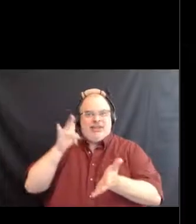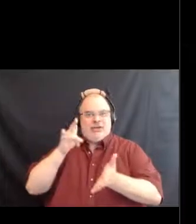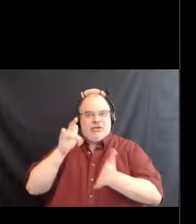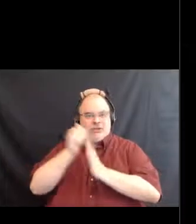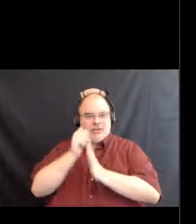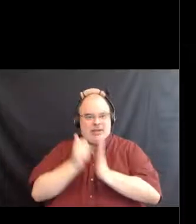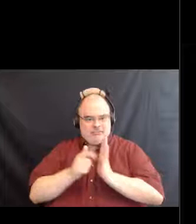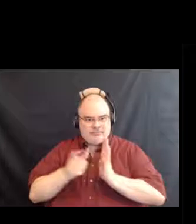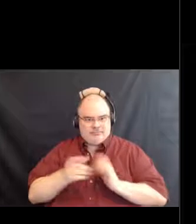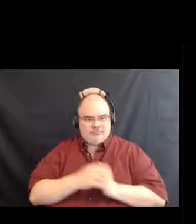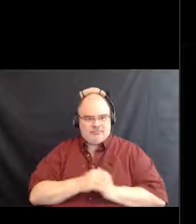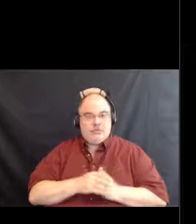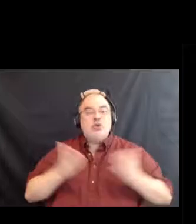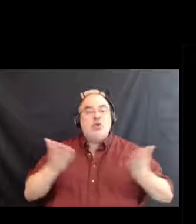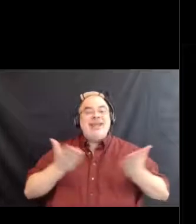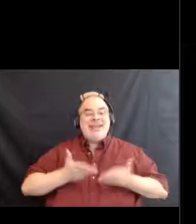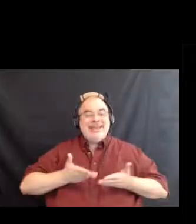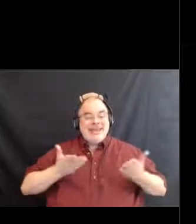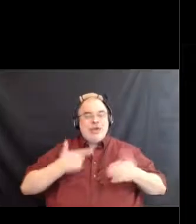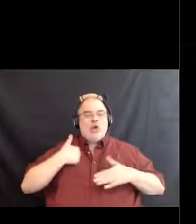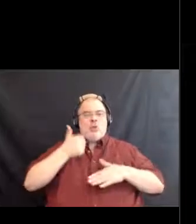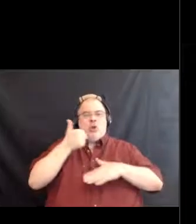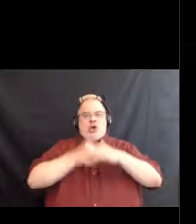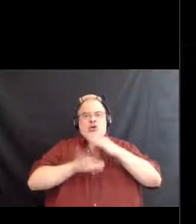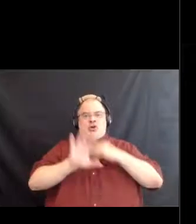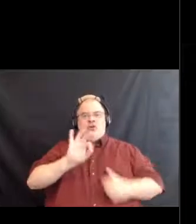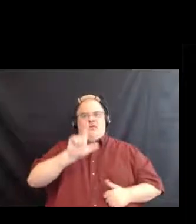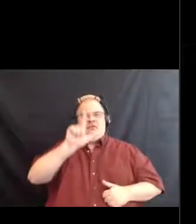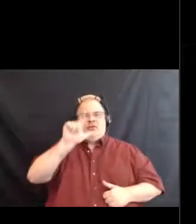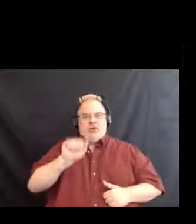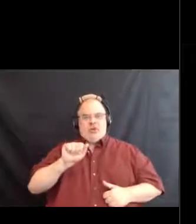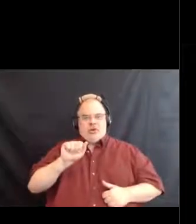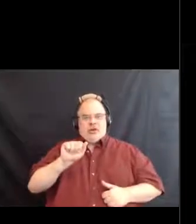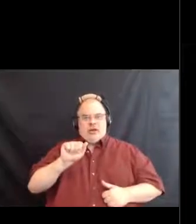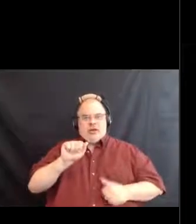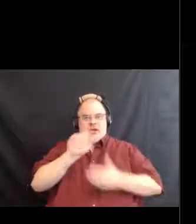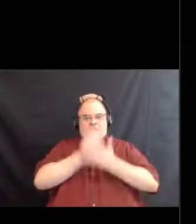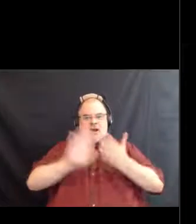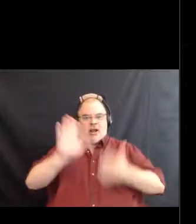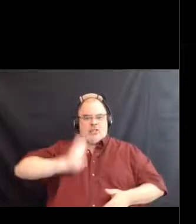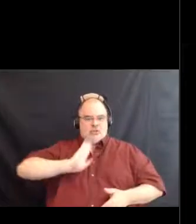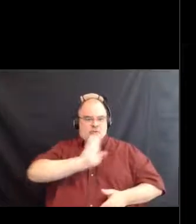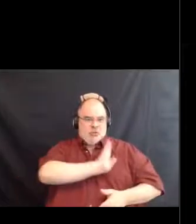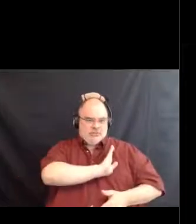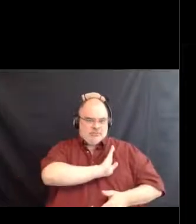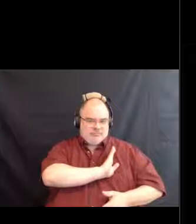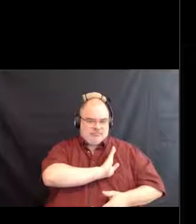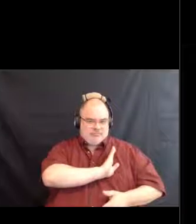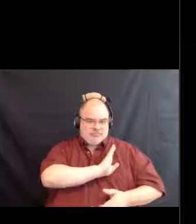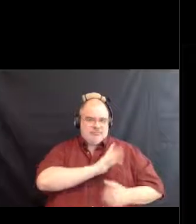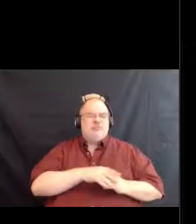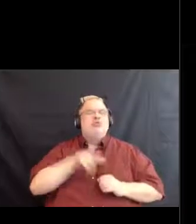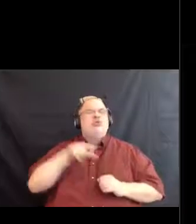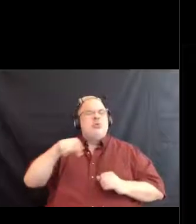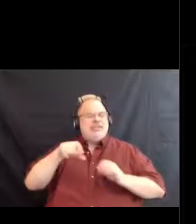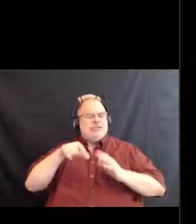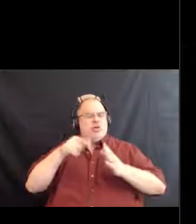Board, which is under the State Board of Administration. So this program's a state-run